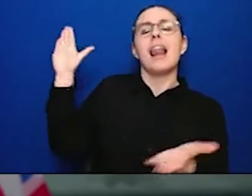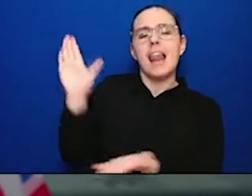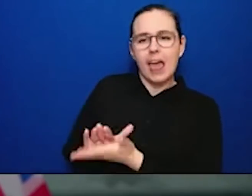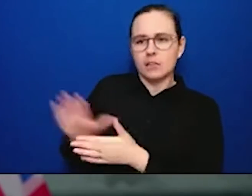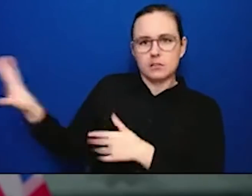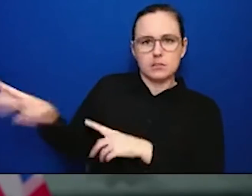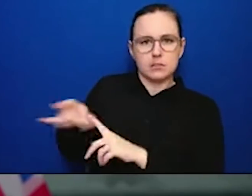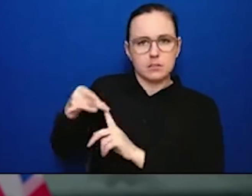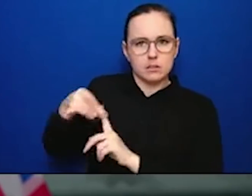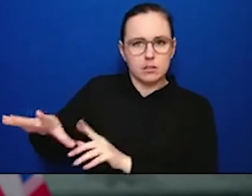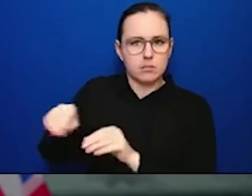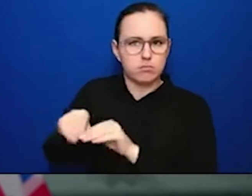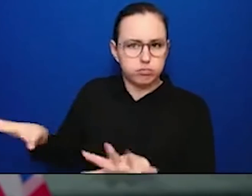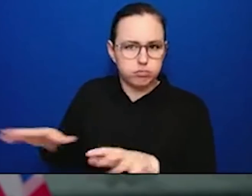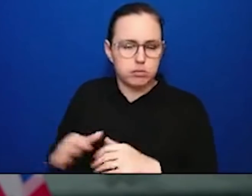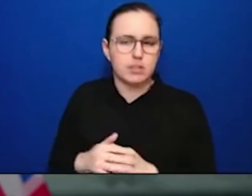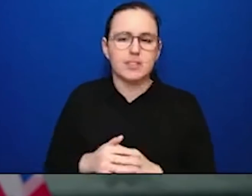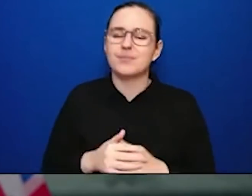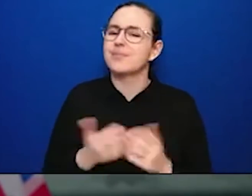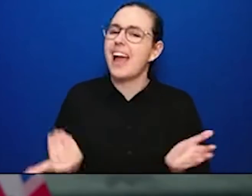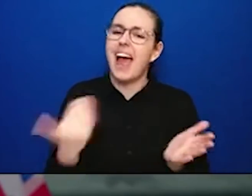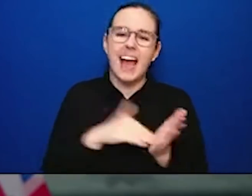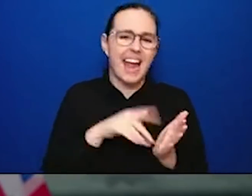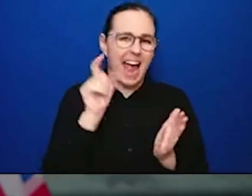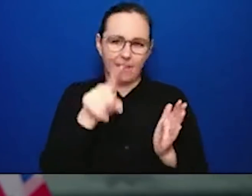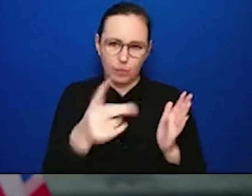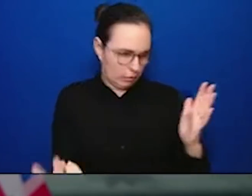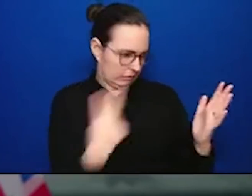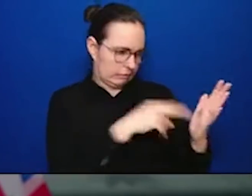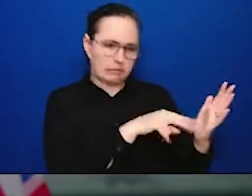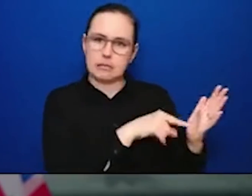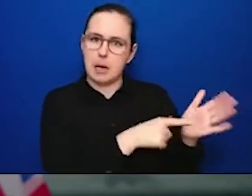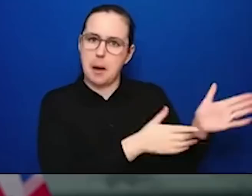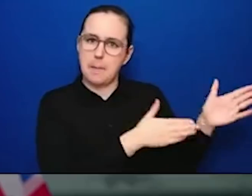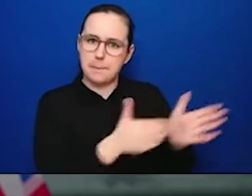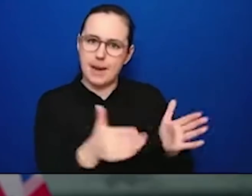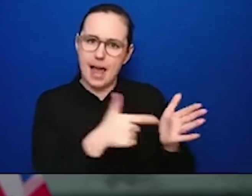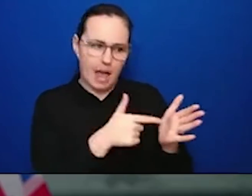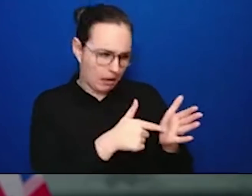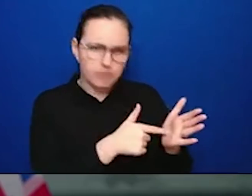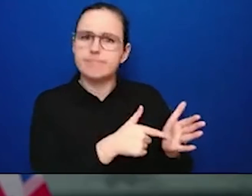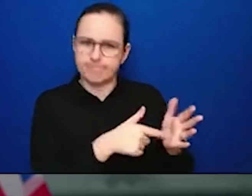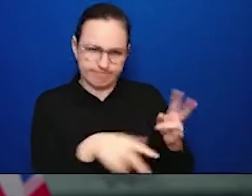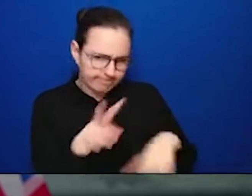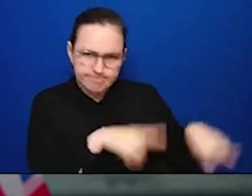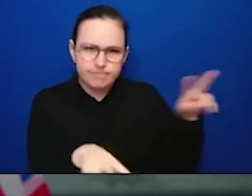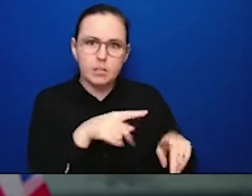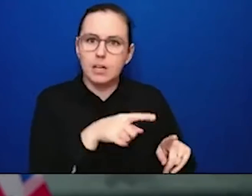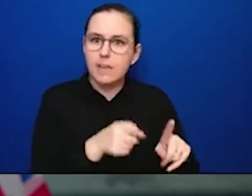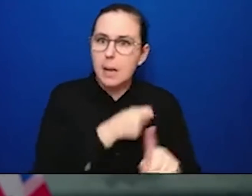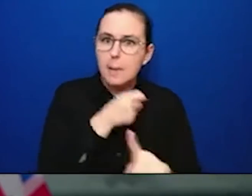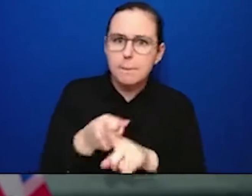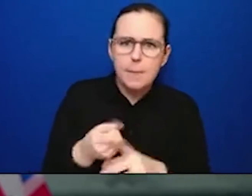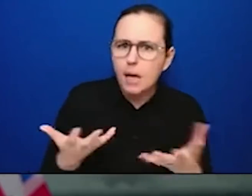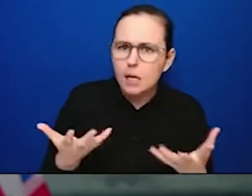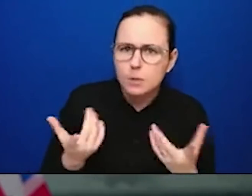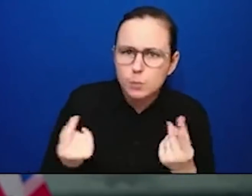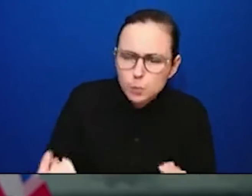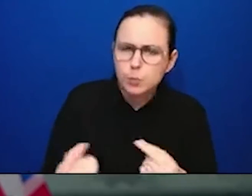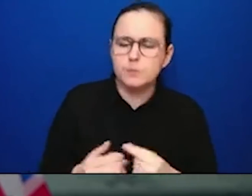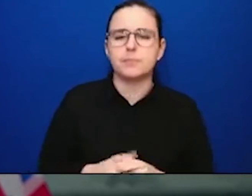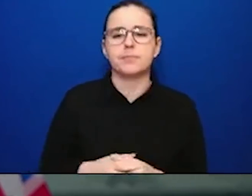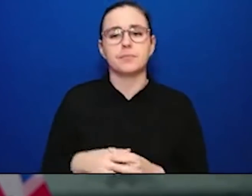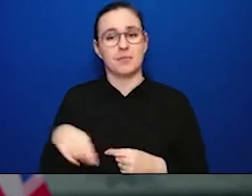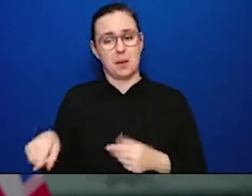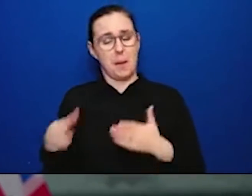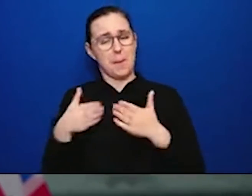account now. And it really is, public health is reactive in terms of case management and contact tracing